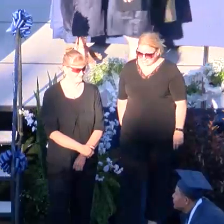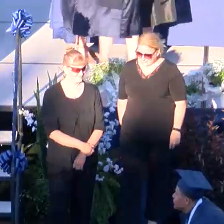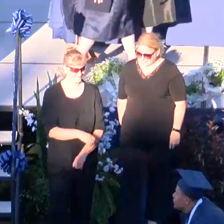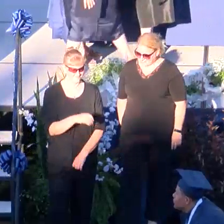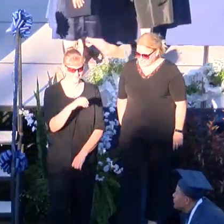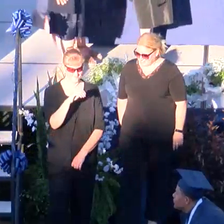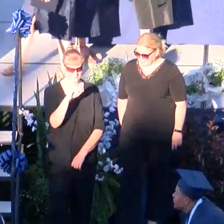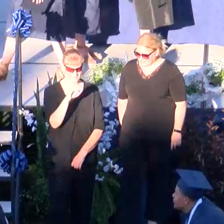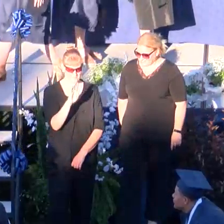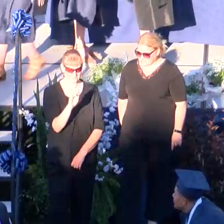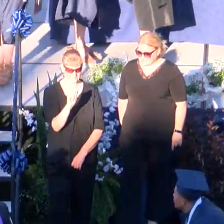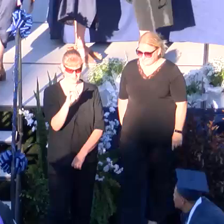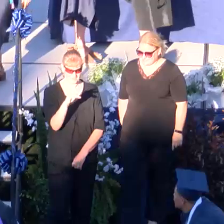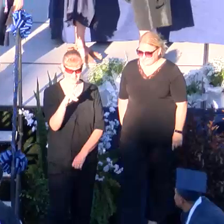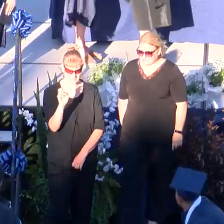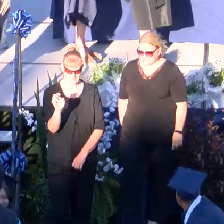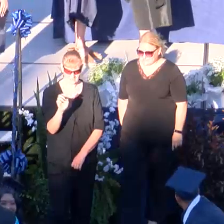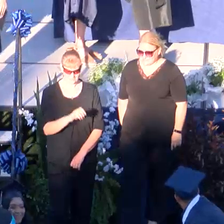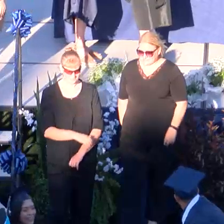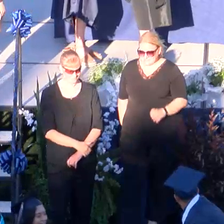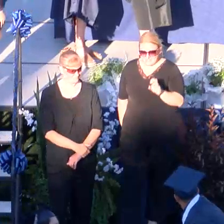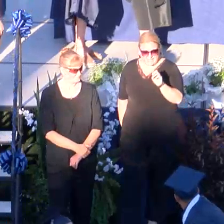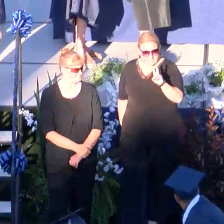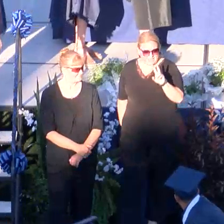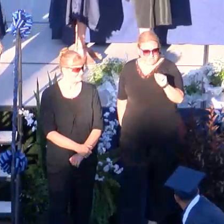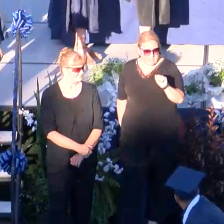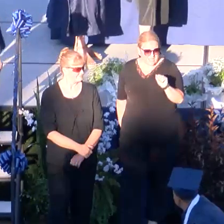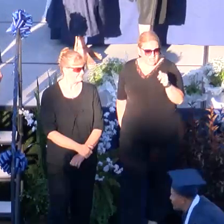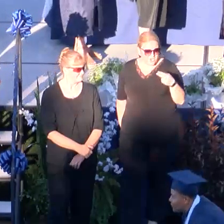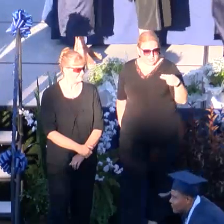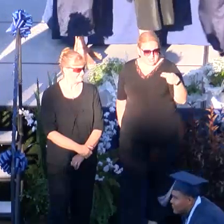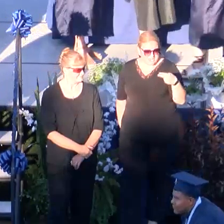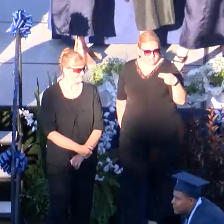Lady Viray. Eva Jimenez.